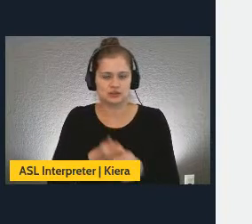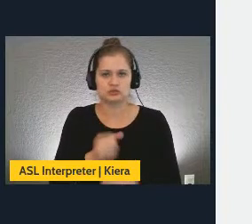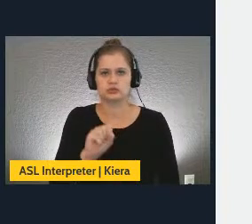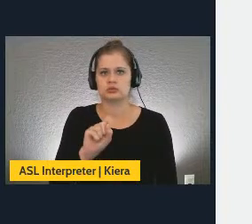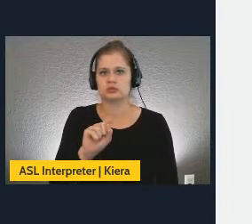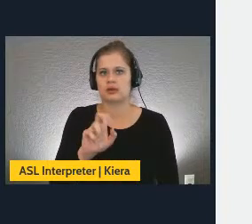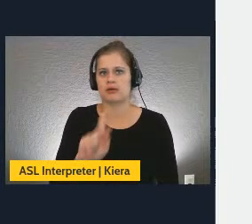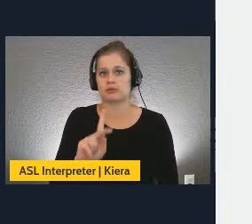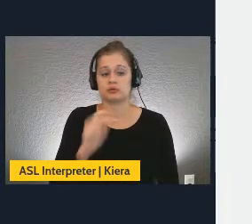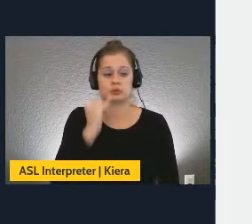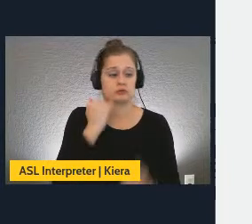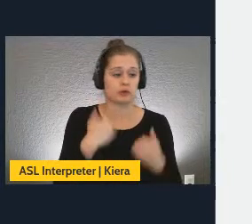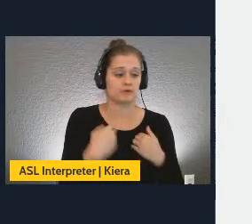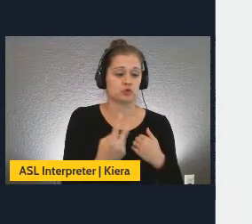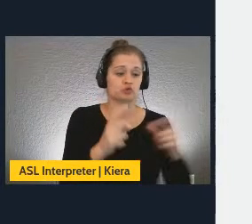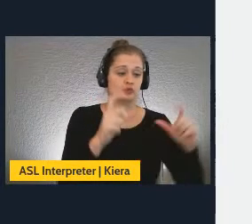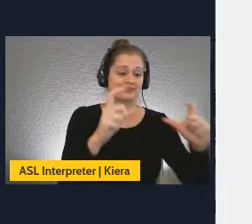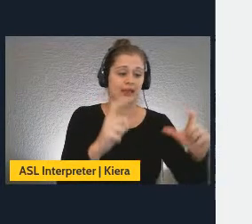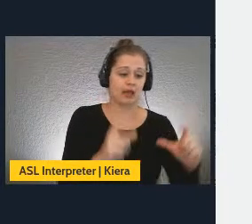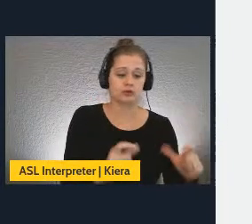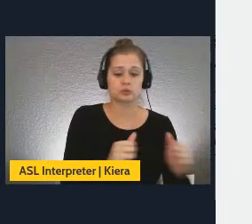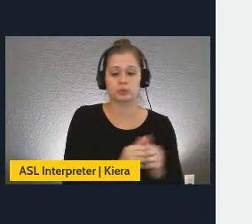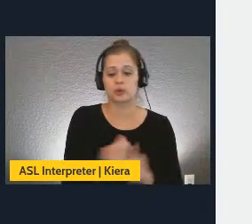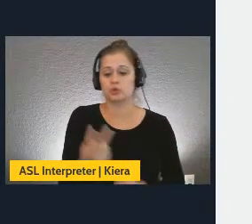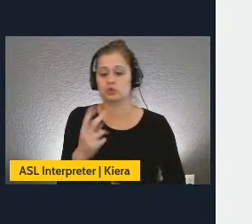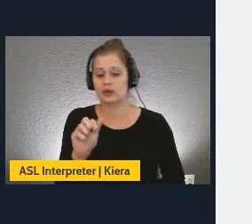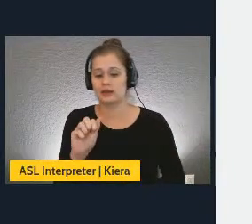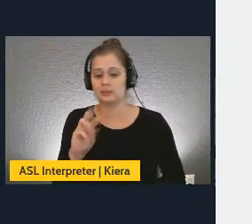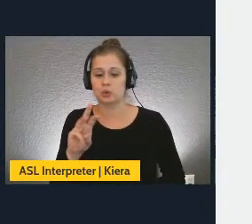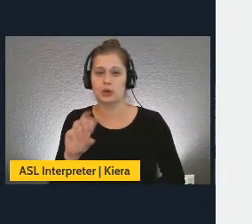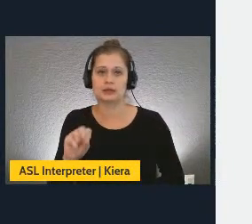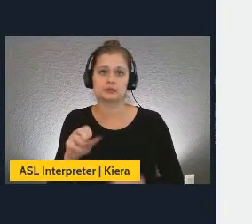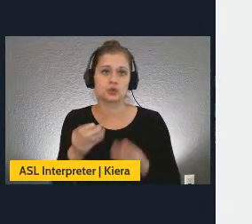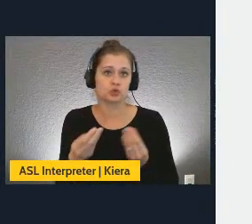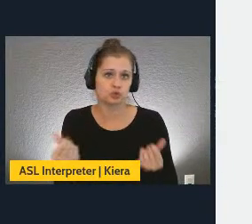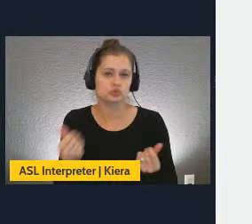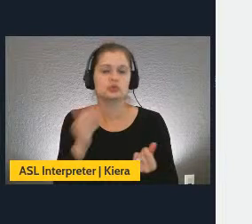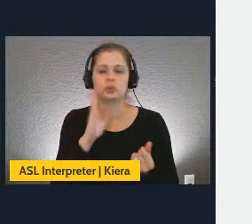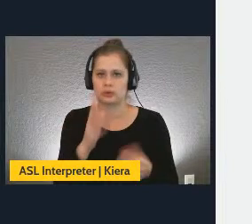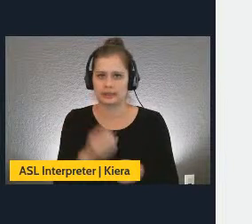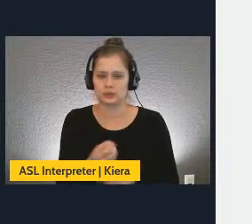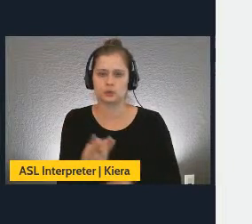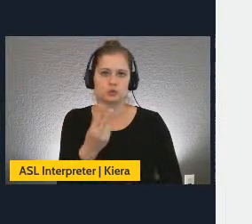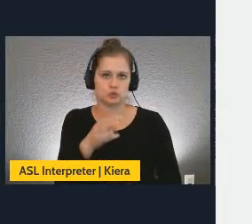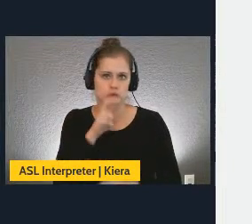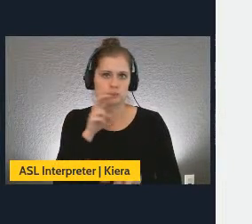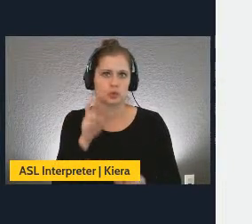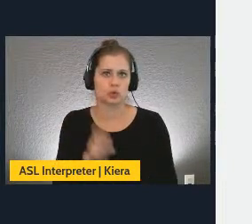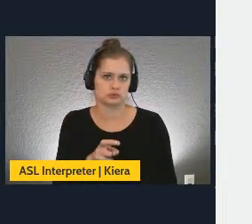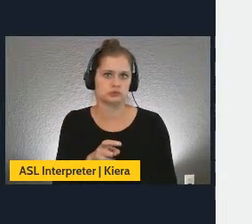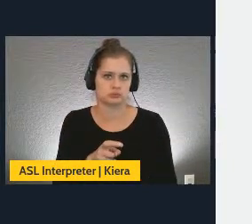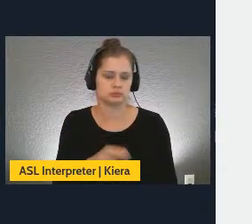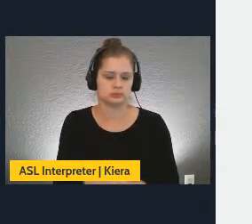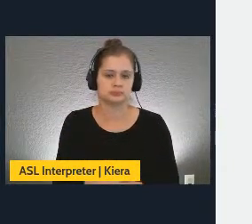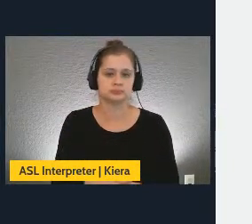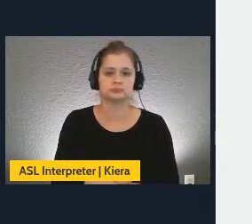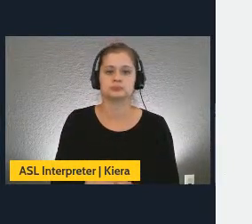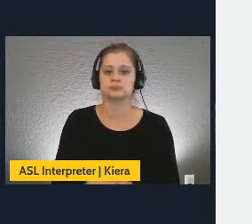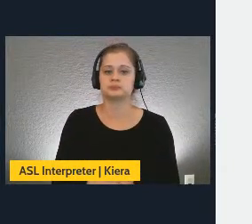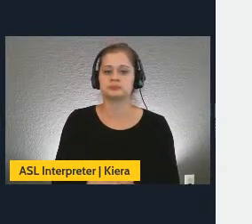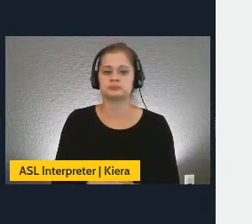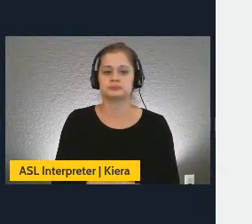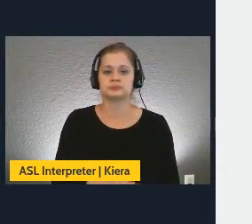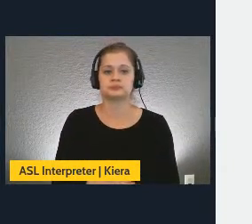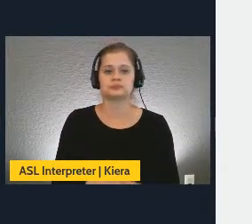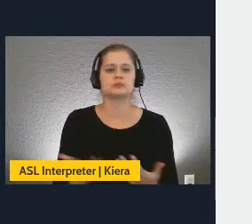AWS Solutions, you'd get 2 AWS Solutions reports. If you had other packs as well, you'd get reports for each of those stacks as well. So what's